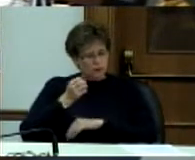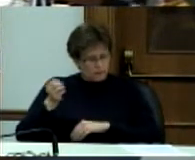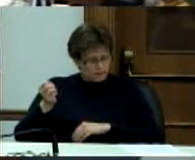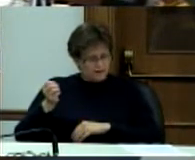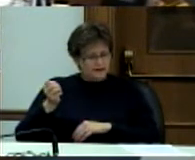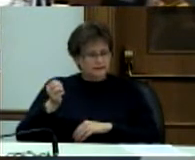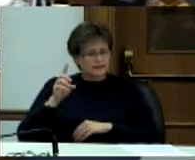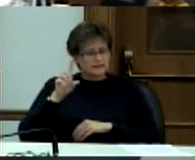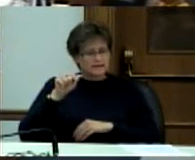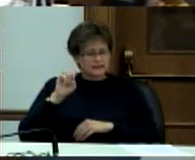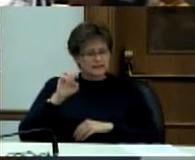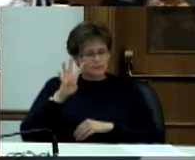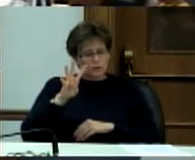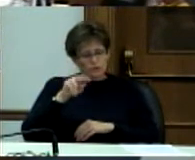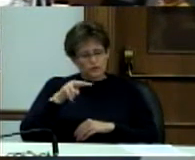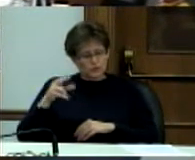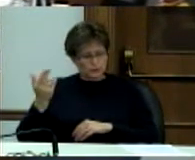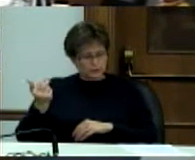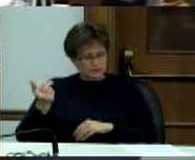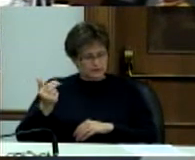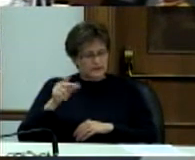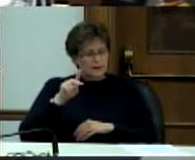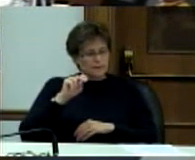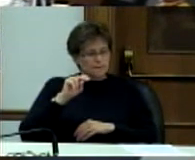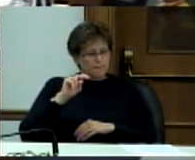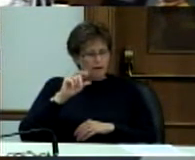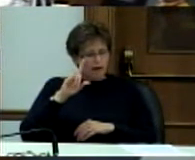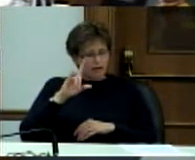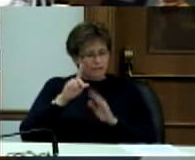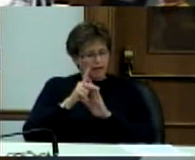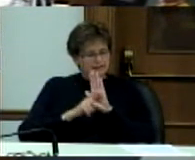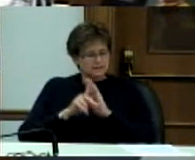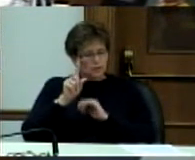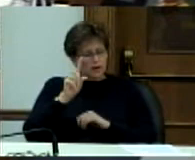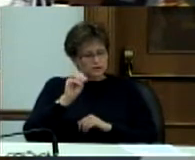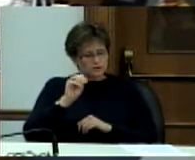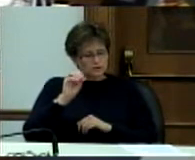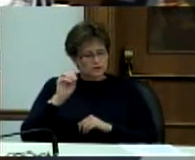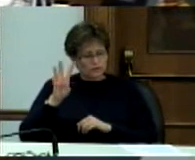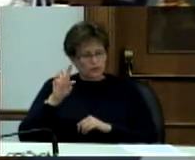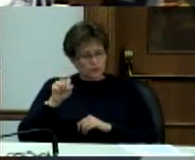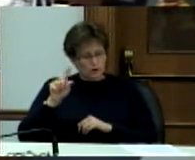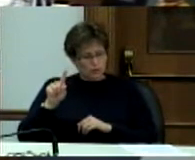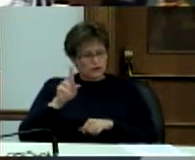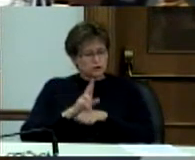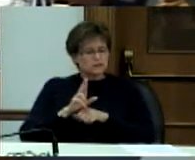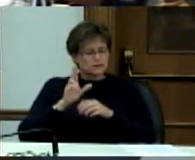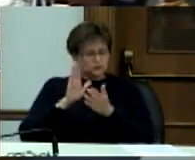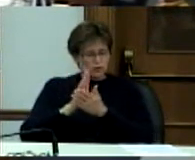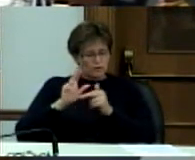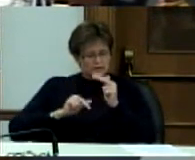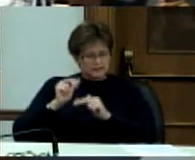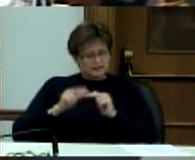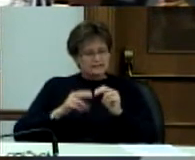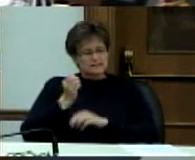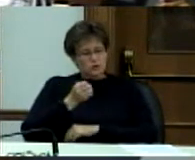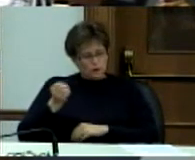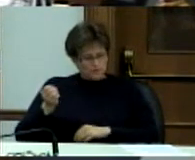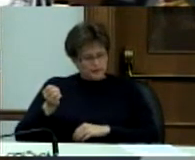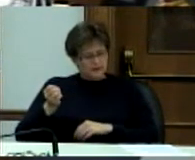and Equipment, dated 4/22/13. Policy 1004.1, Use of School Facilities and Equipment,